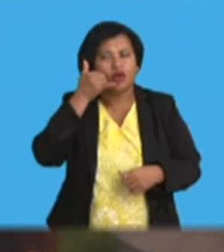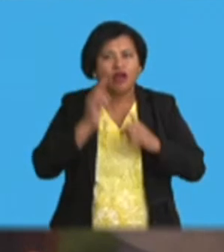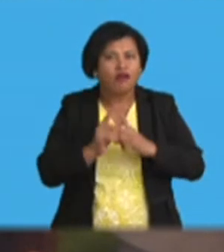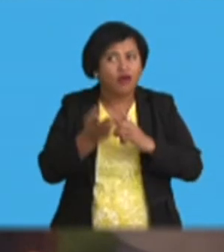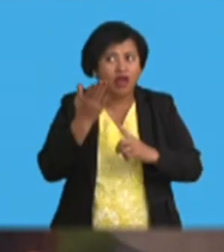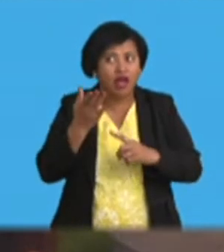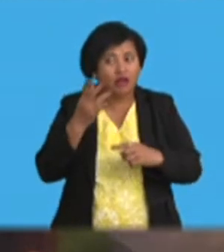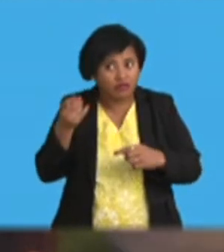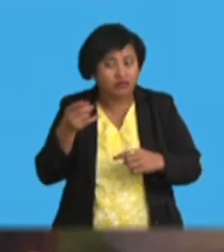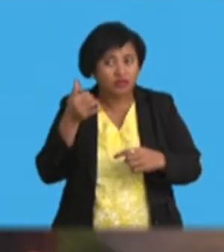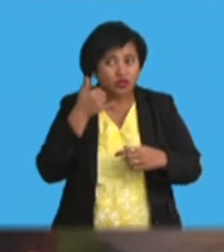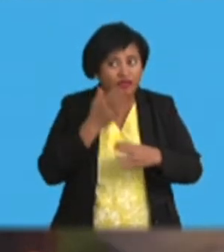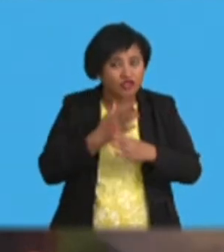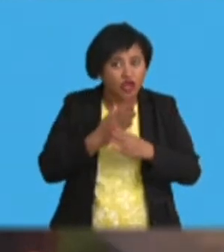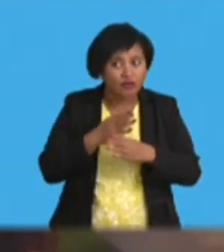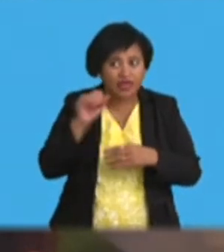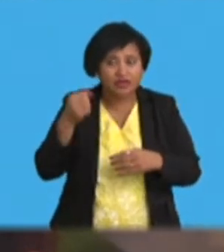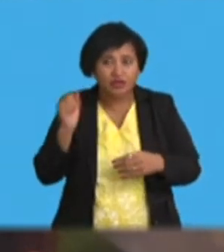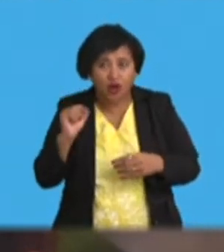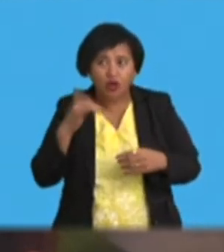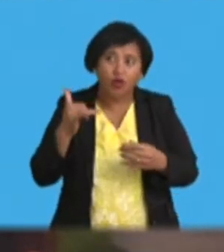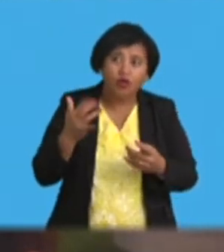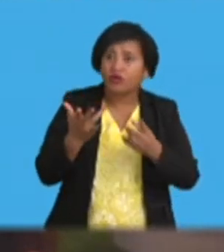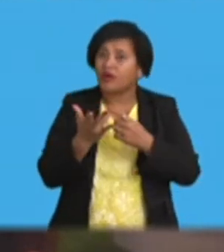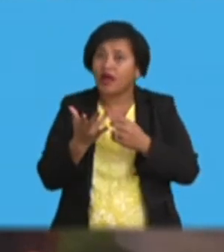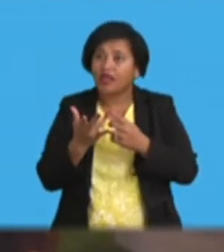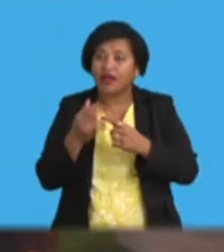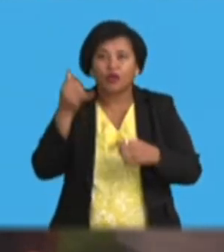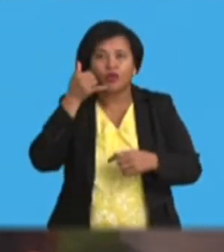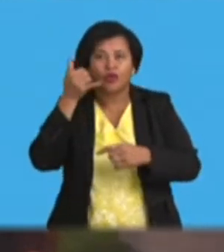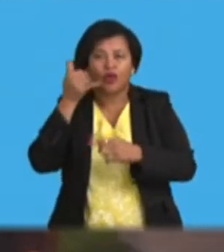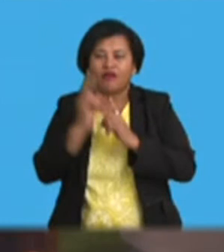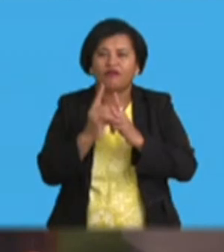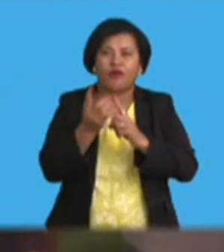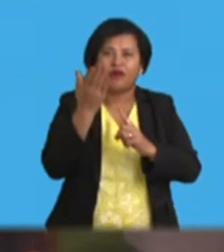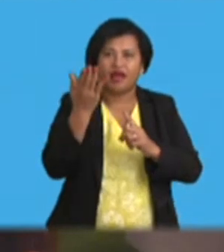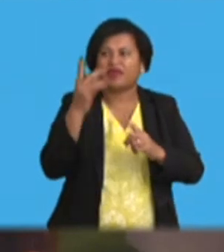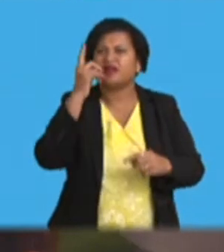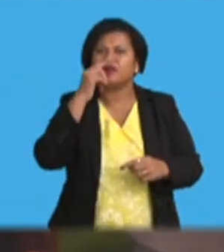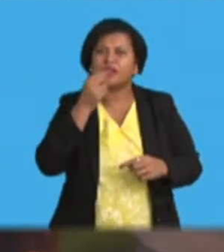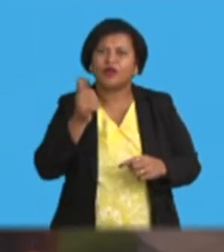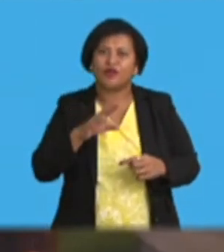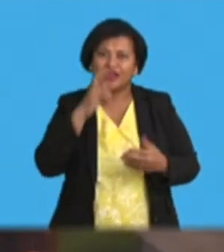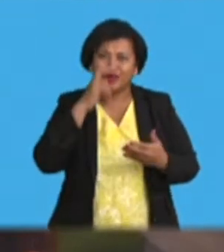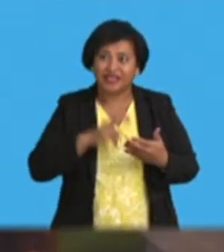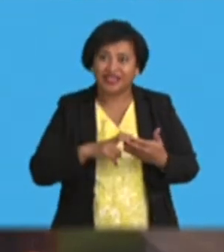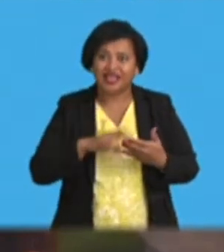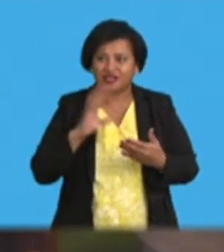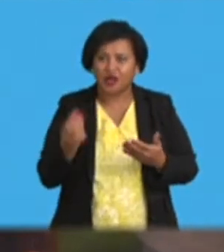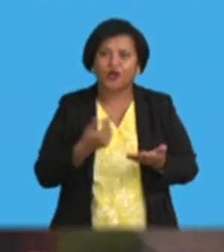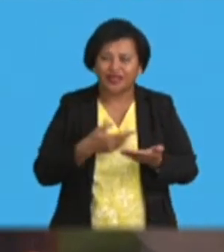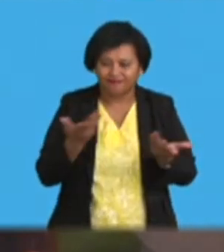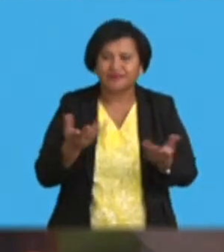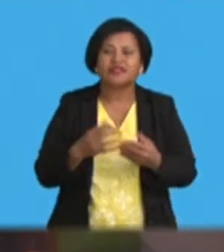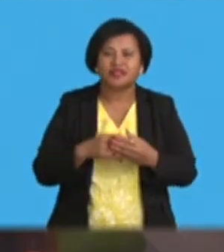they're unemployed, whether they moved on, and the people that we're not able to contact. We basically cleaned up all that database. So